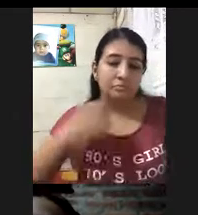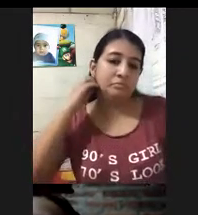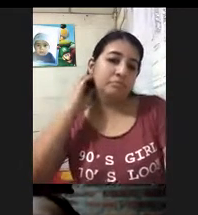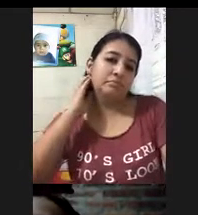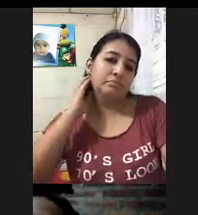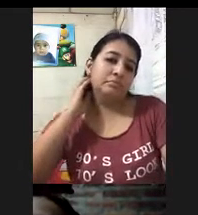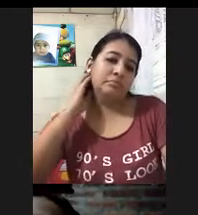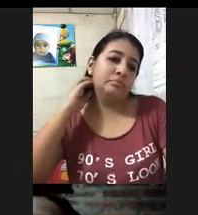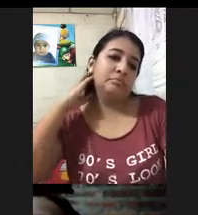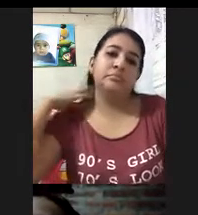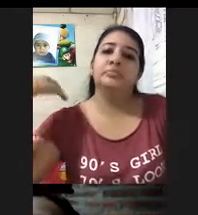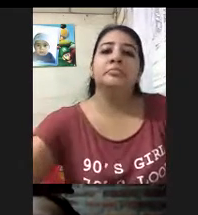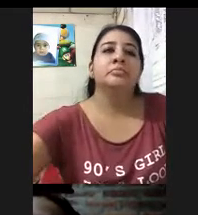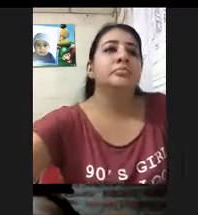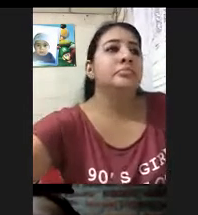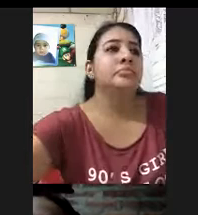I serve